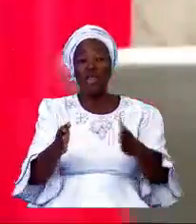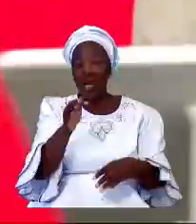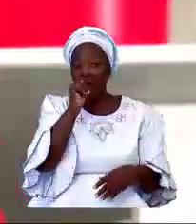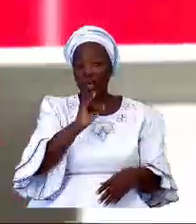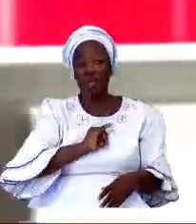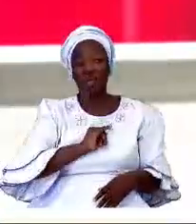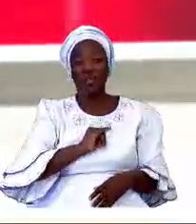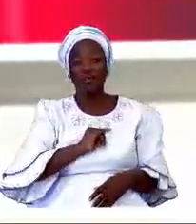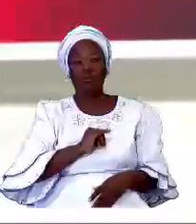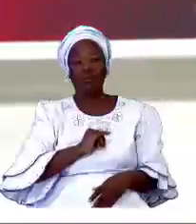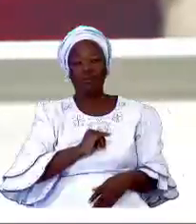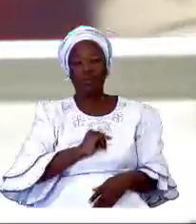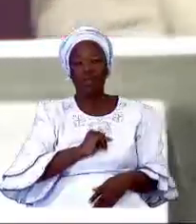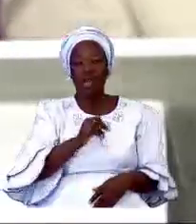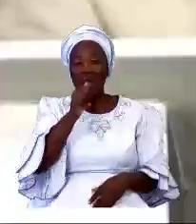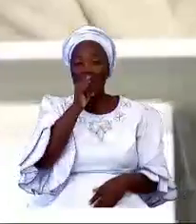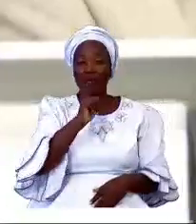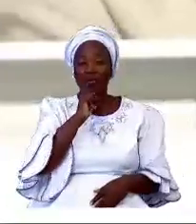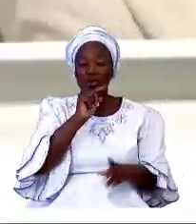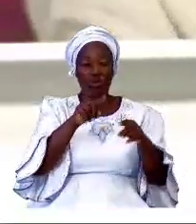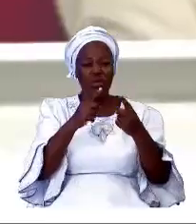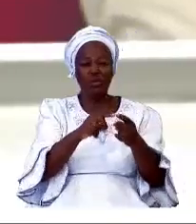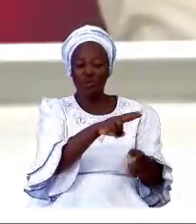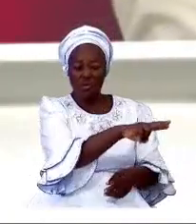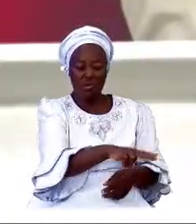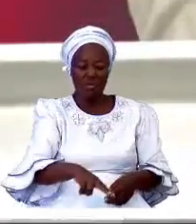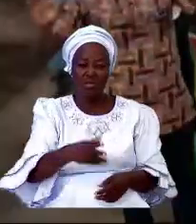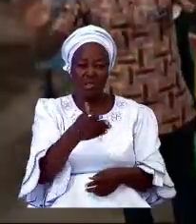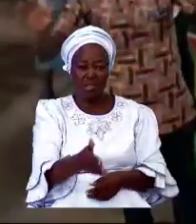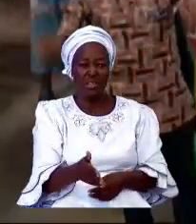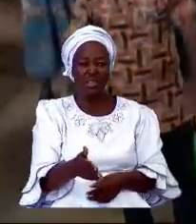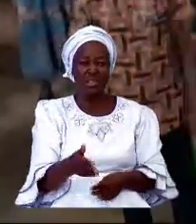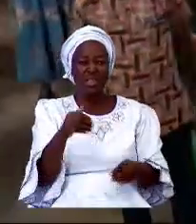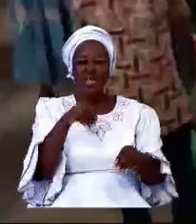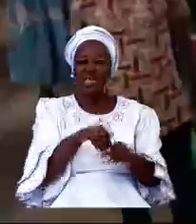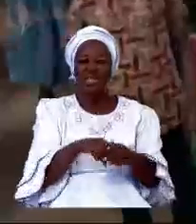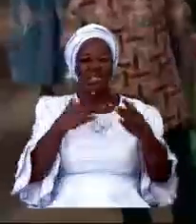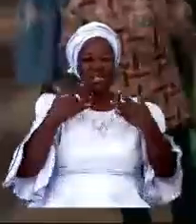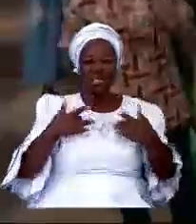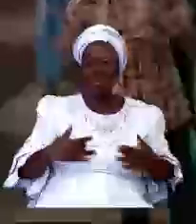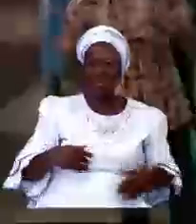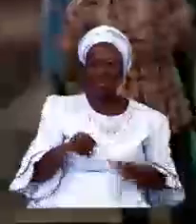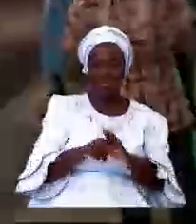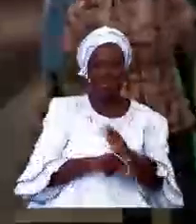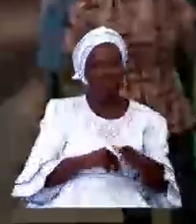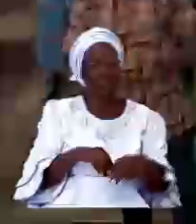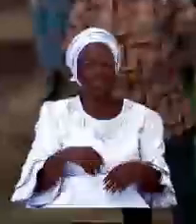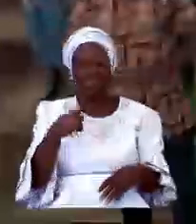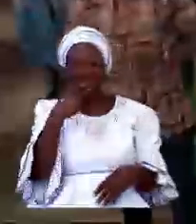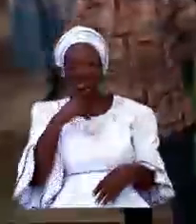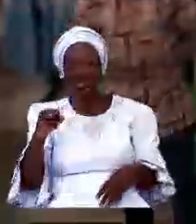back and you say, Lord, here am I. I'm not going to lie down there